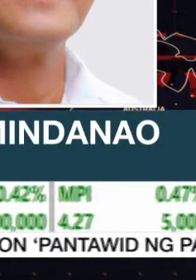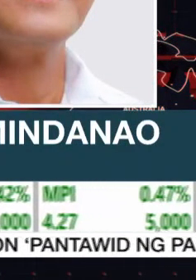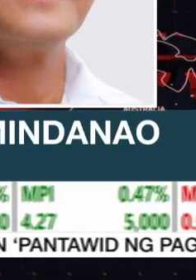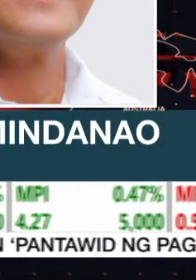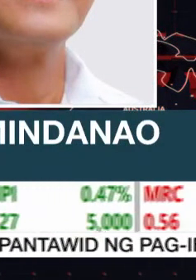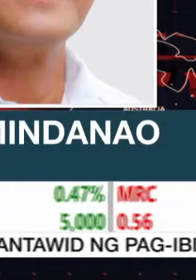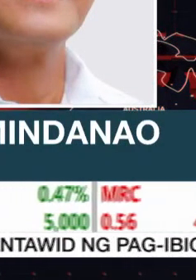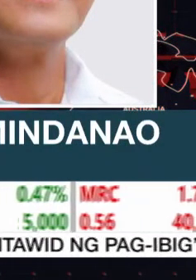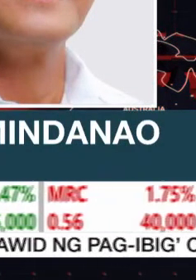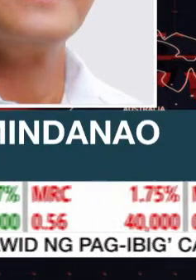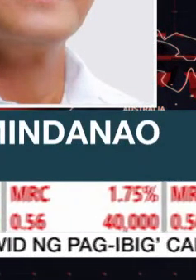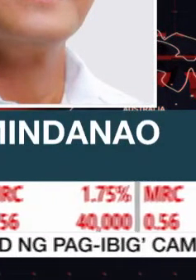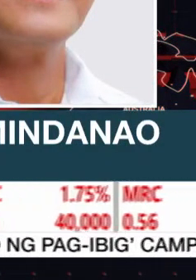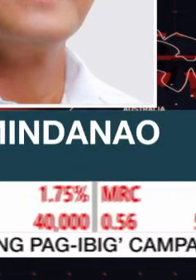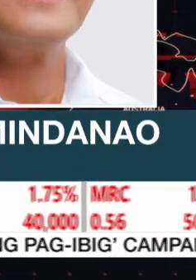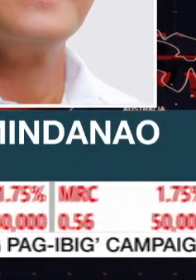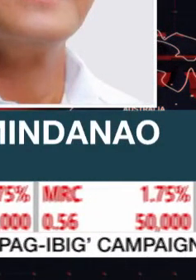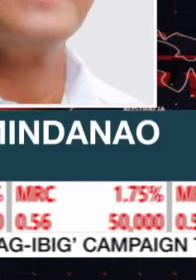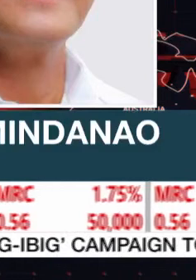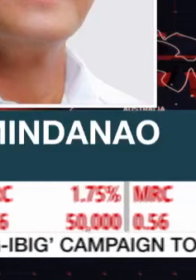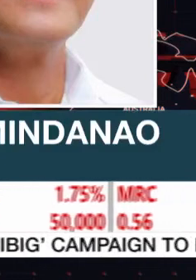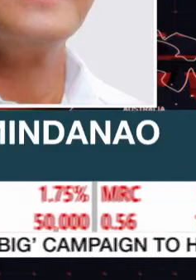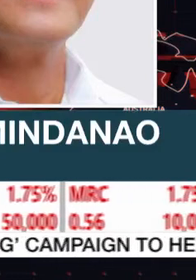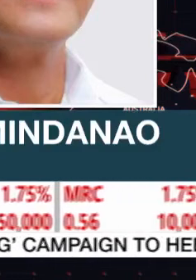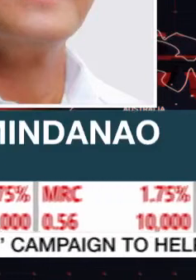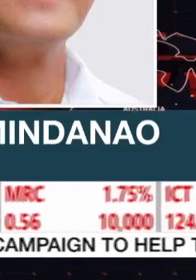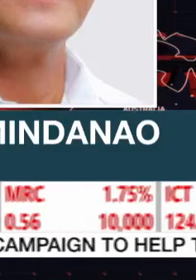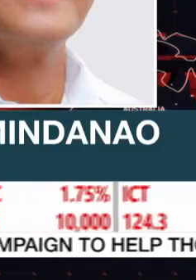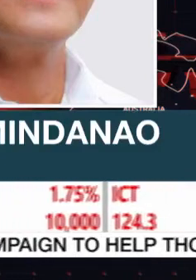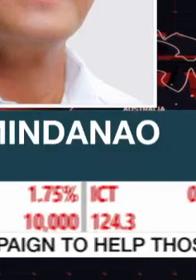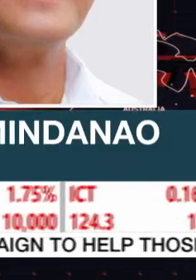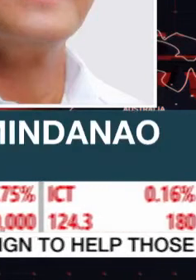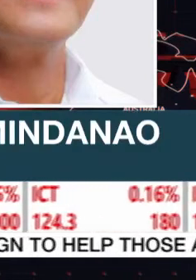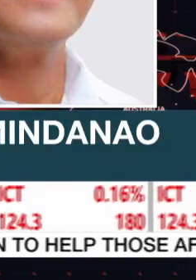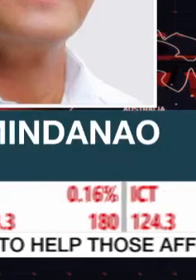the South Cotabato is OSPA is producing hogs